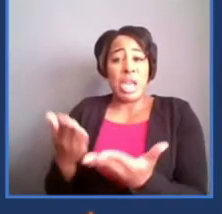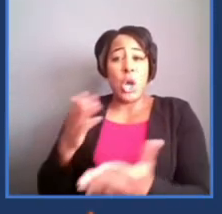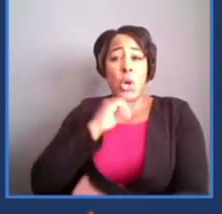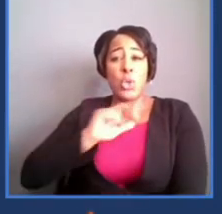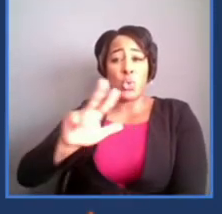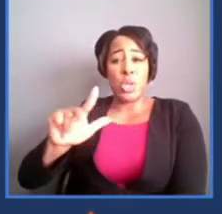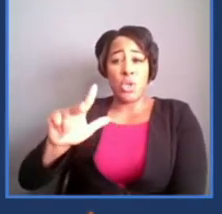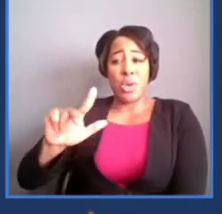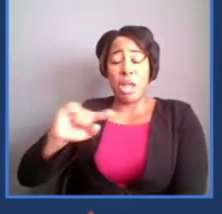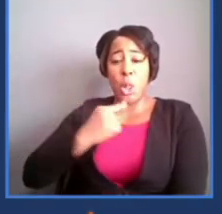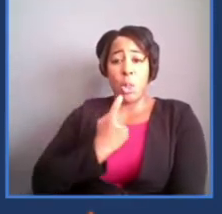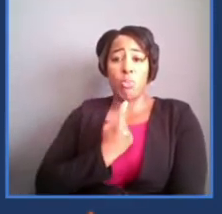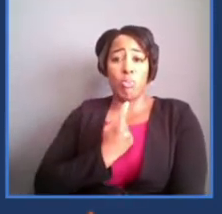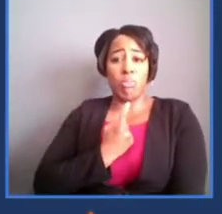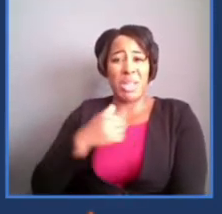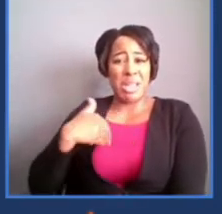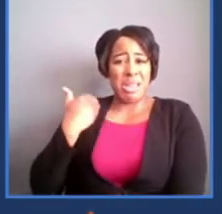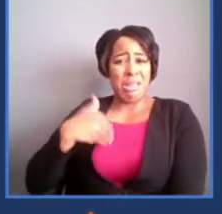woman.